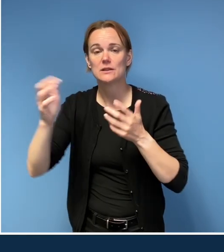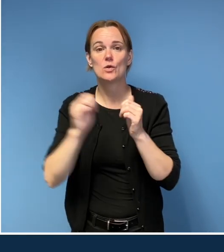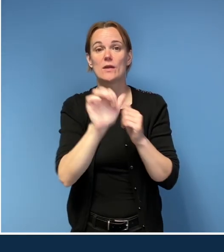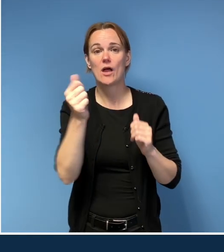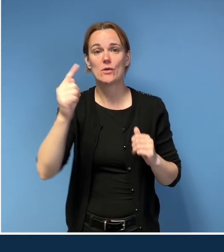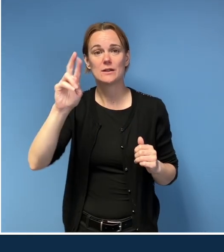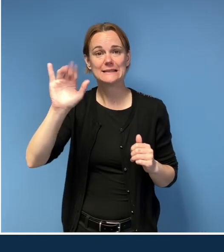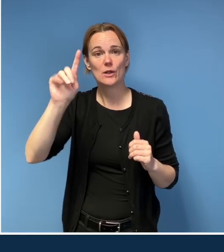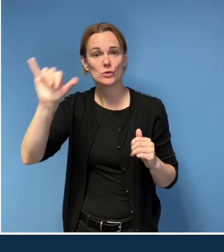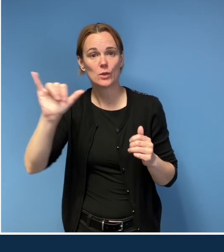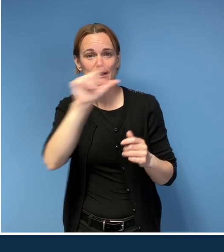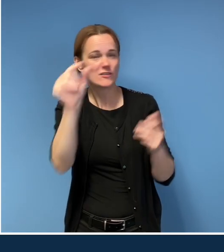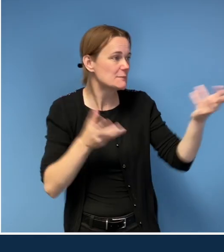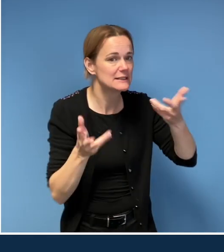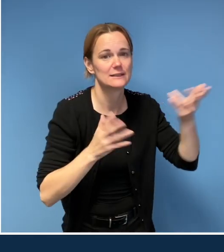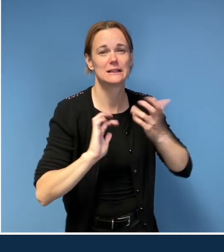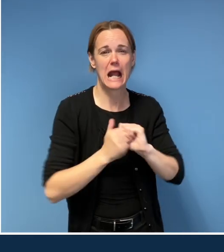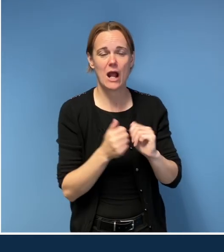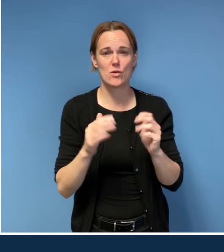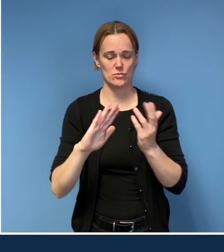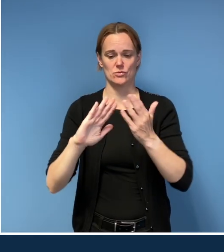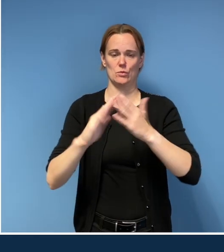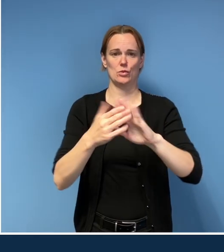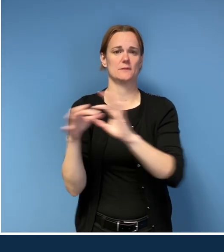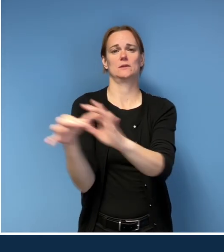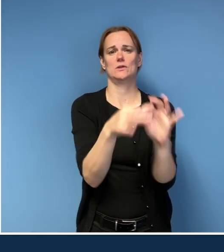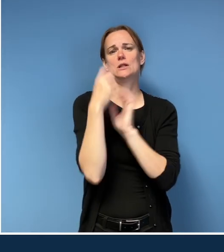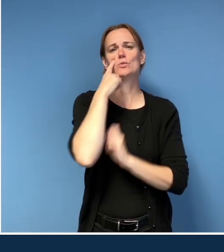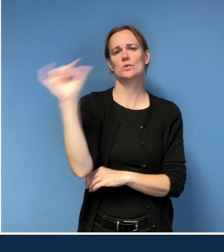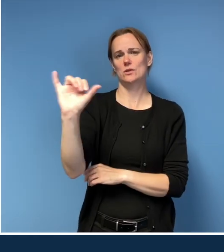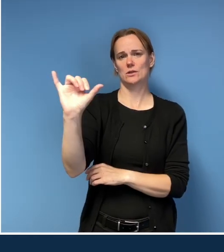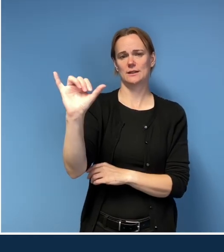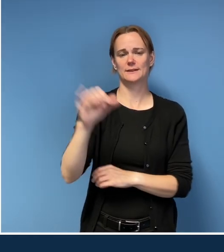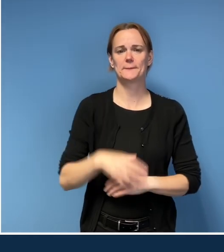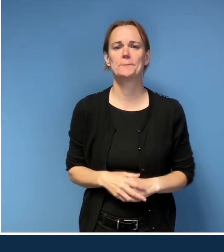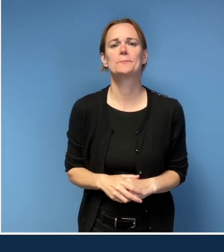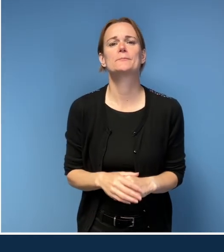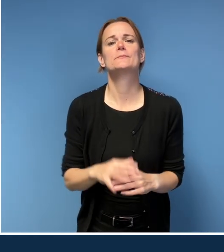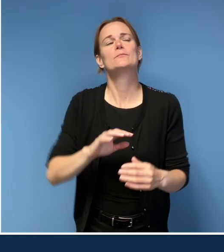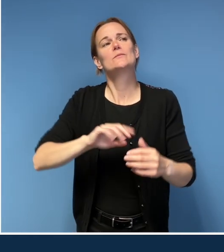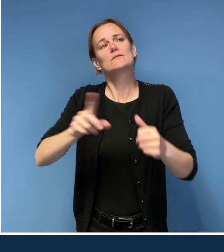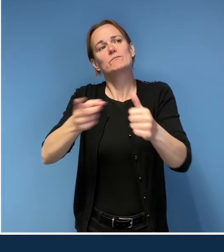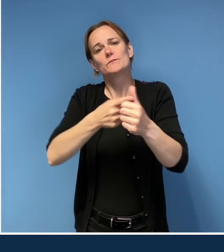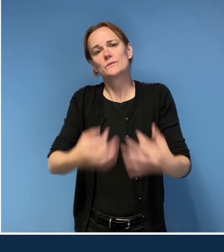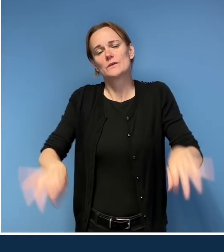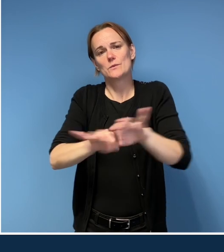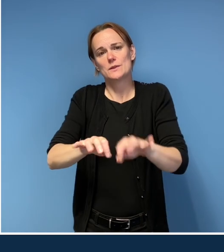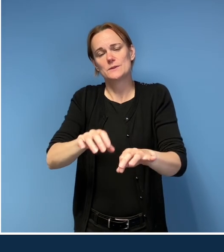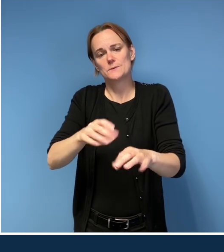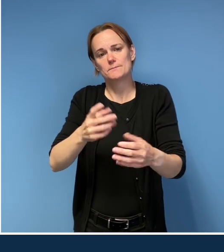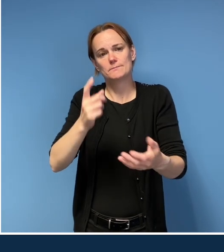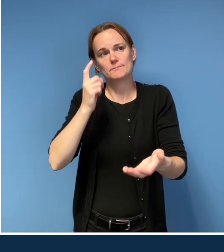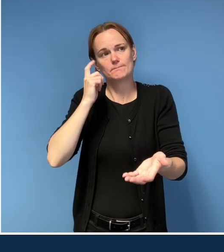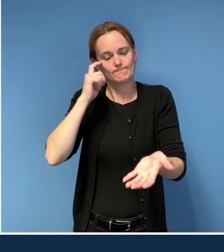So I think when you focus on setting the groundwork for understanding the relationship